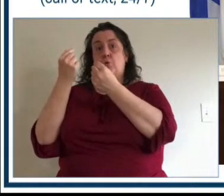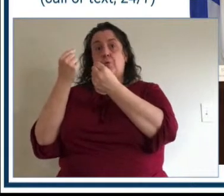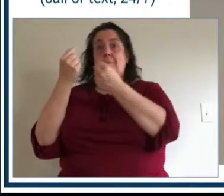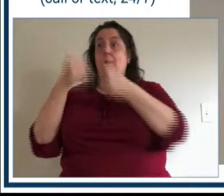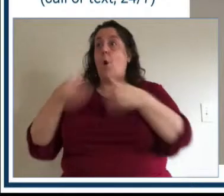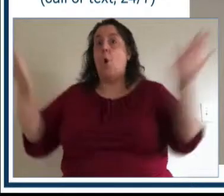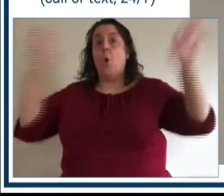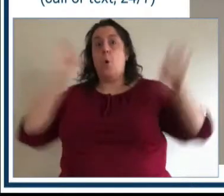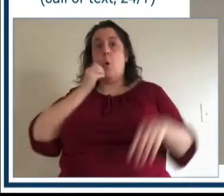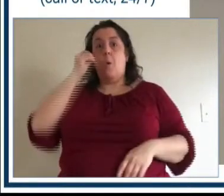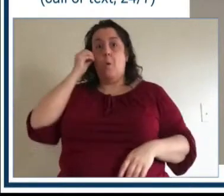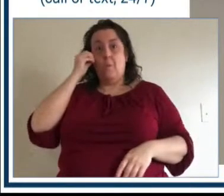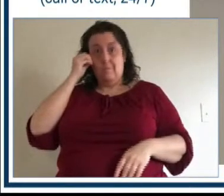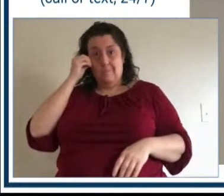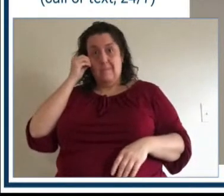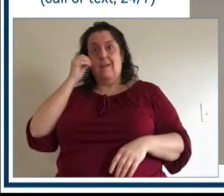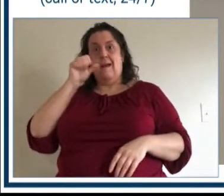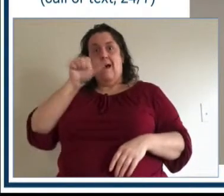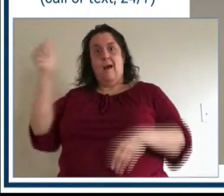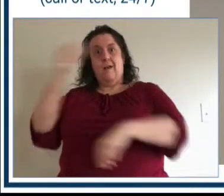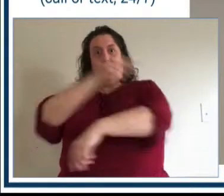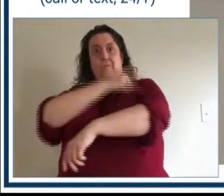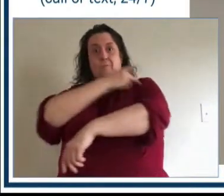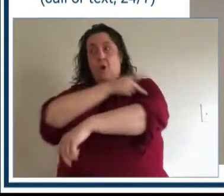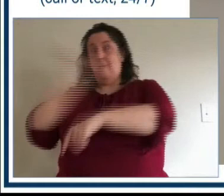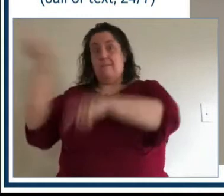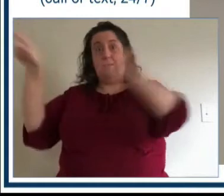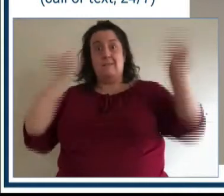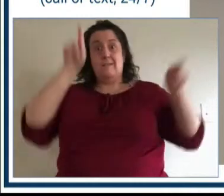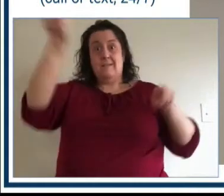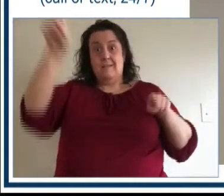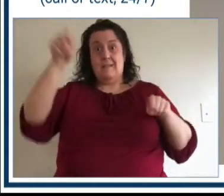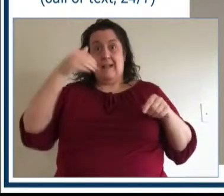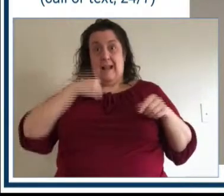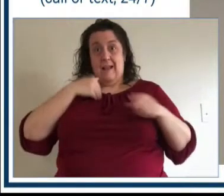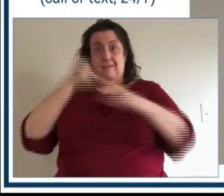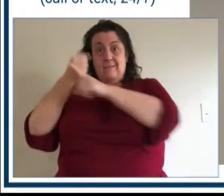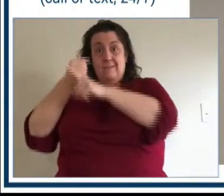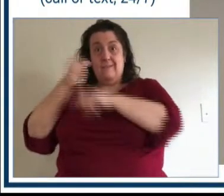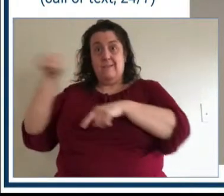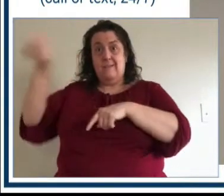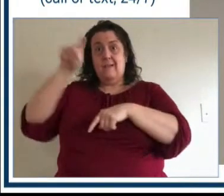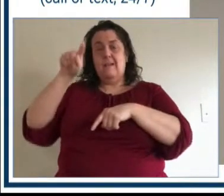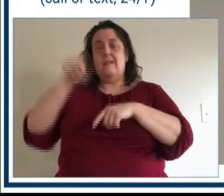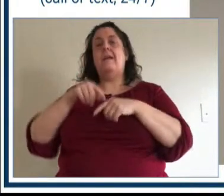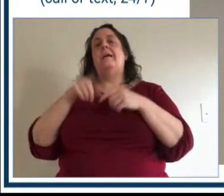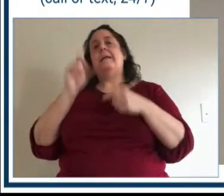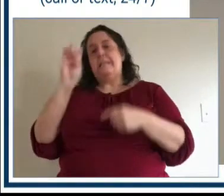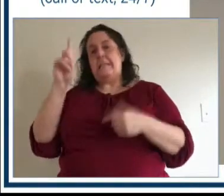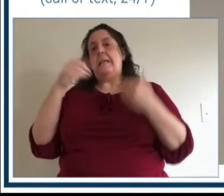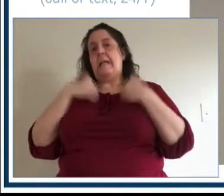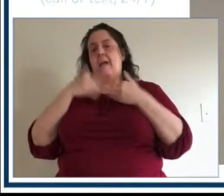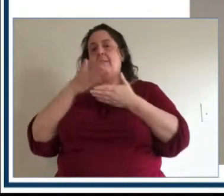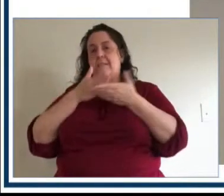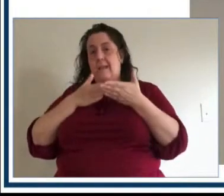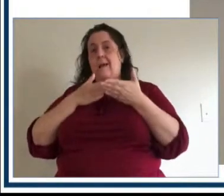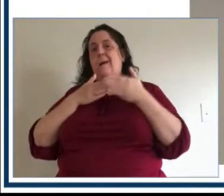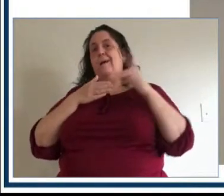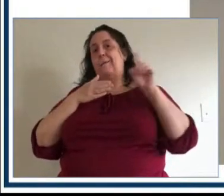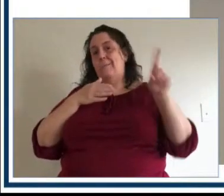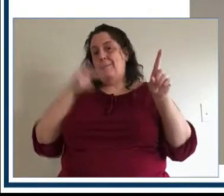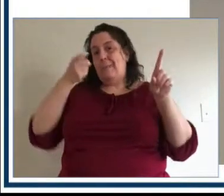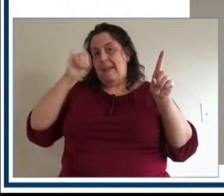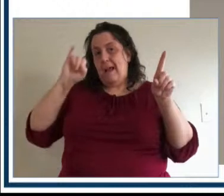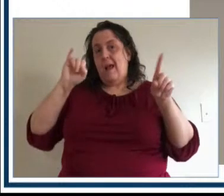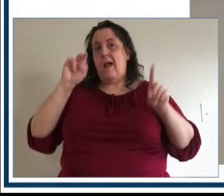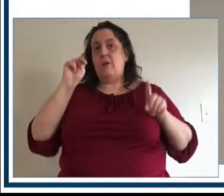of conversations, and it's not clear cut. There, certainly we've had some cases now linked in PEI in New Brunswick who were in Antigonish, but